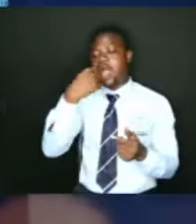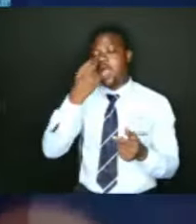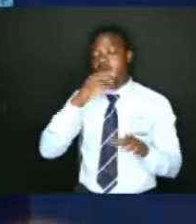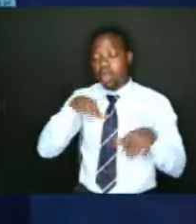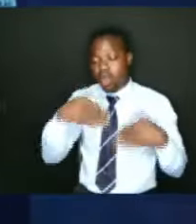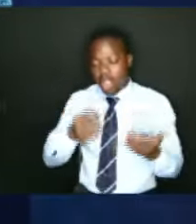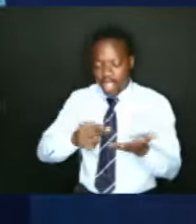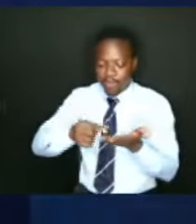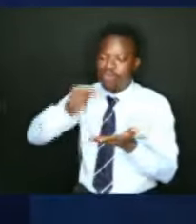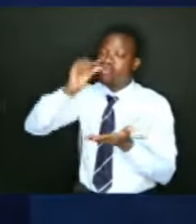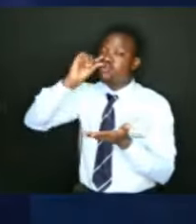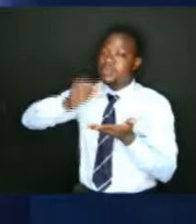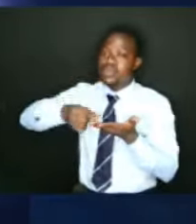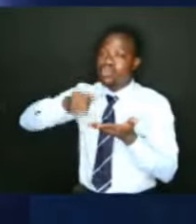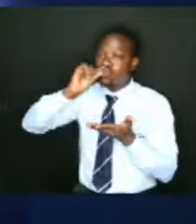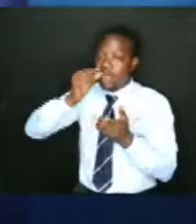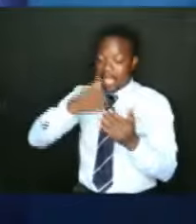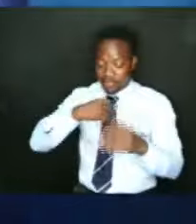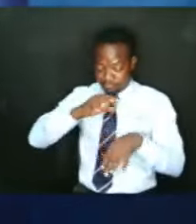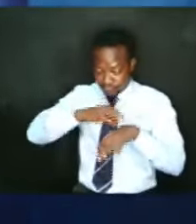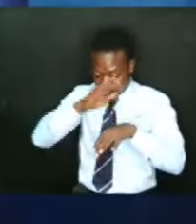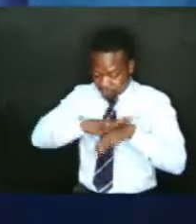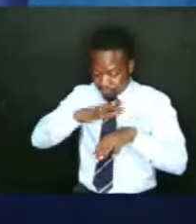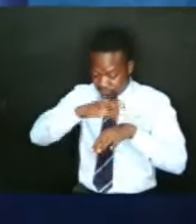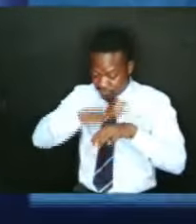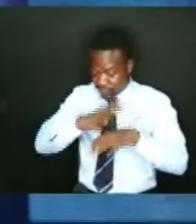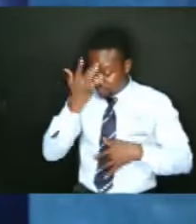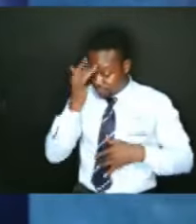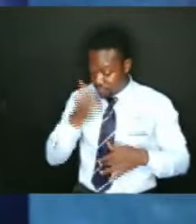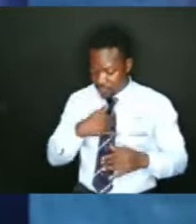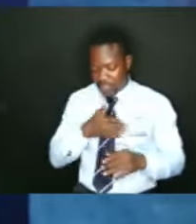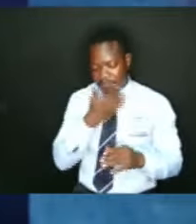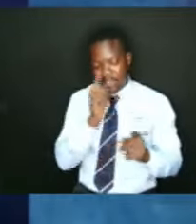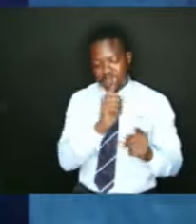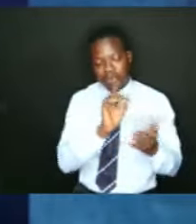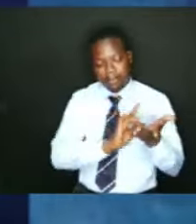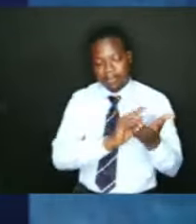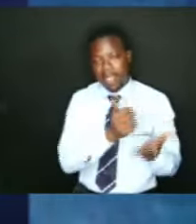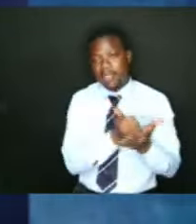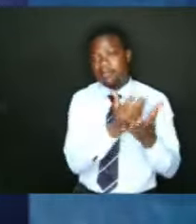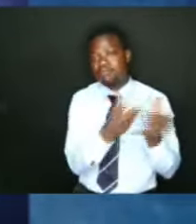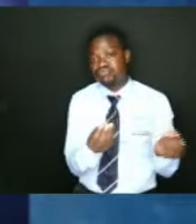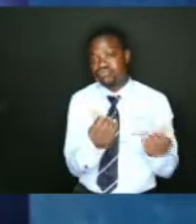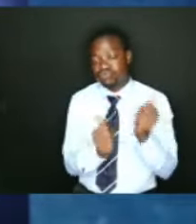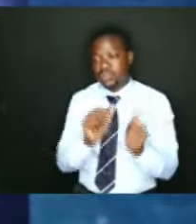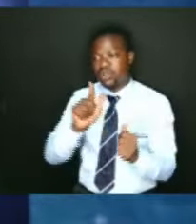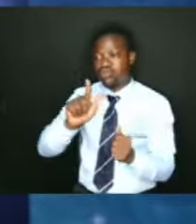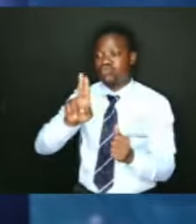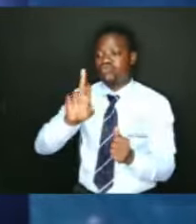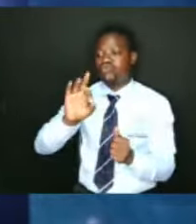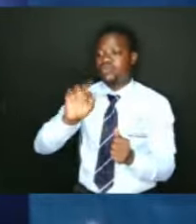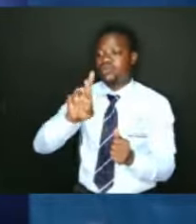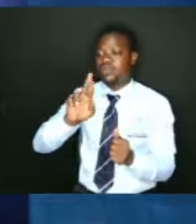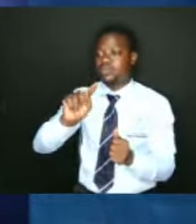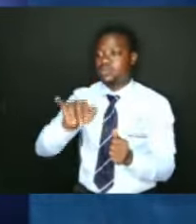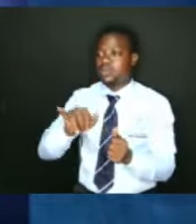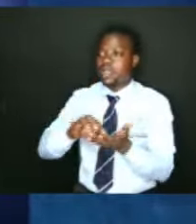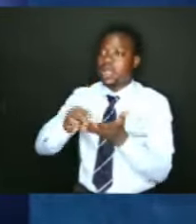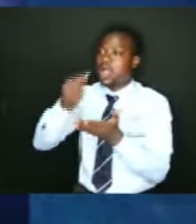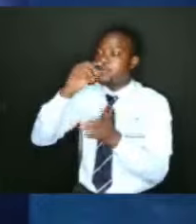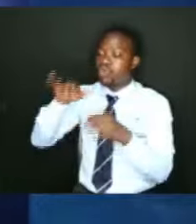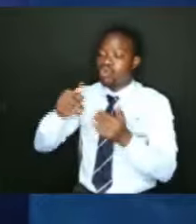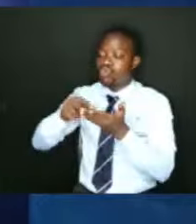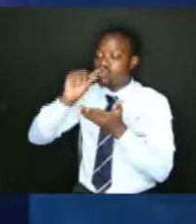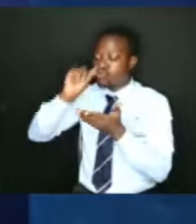Lufa Tablet and Syrup is saying that once you test for malaria, there is only one antidote. It is all about Lufa Tablet and Syrup. And